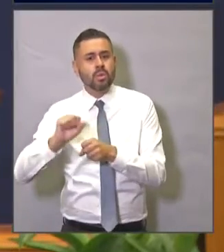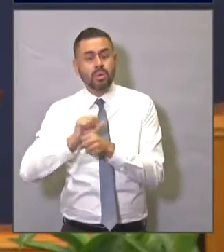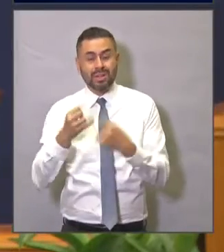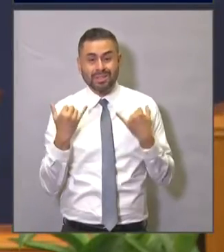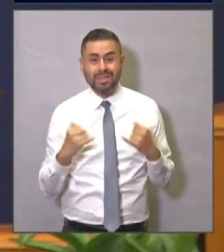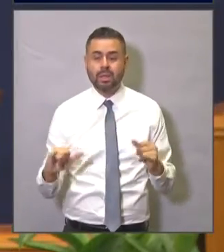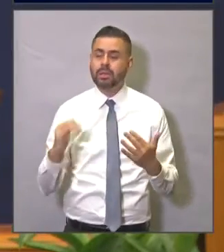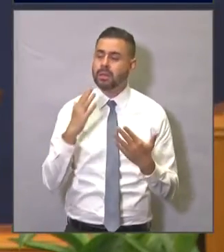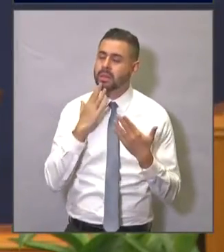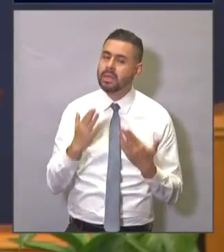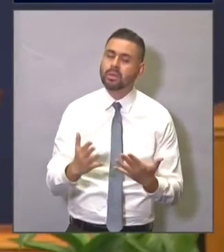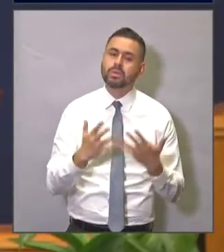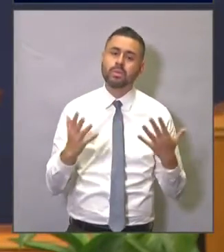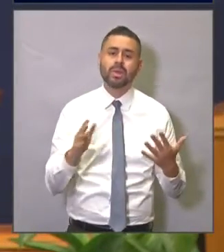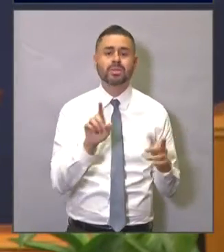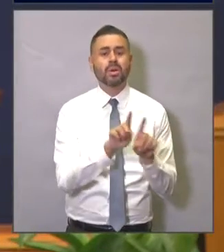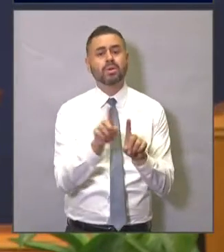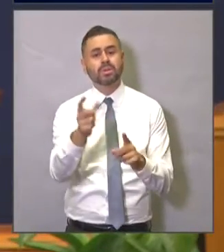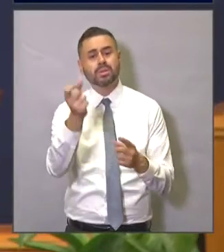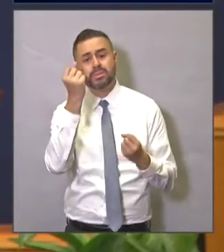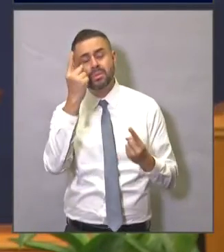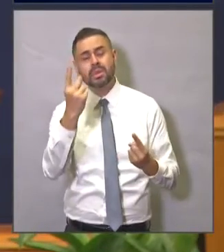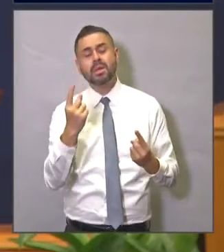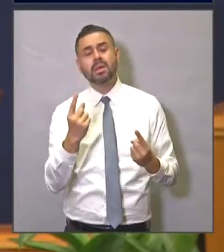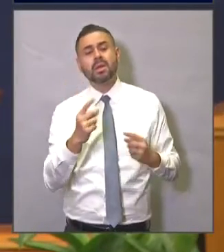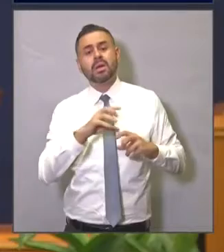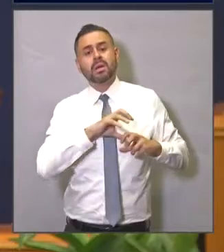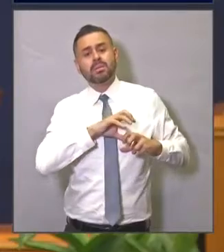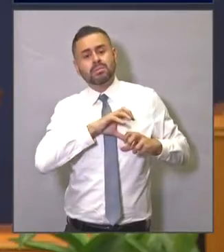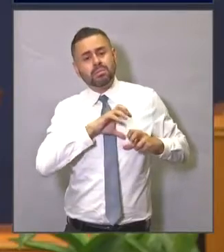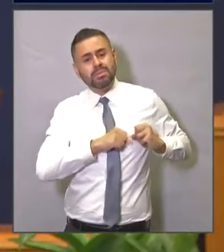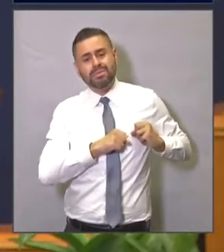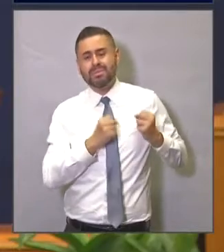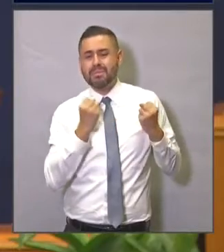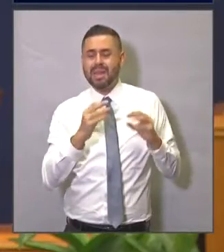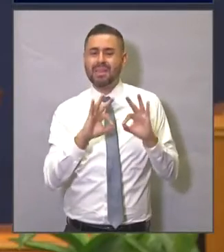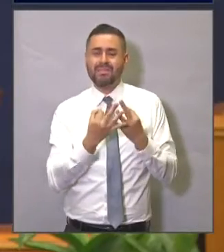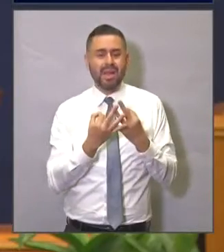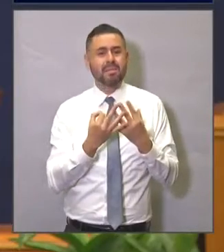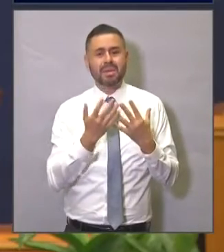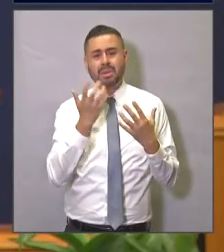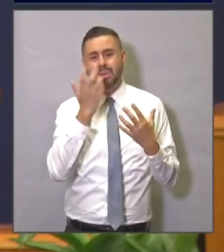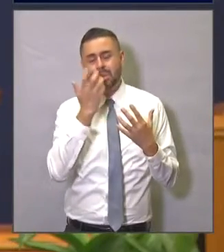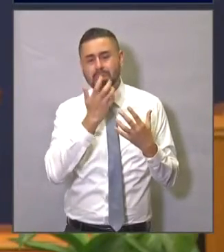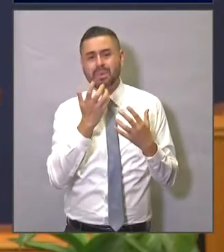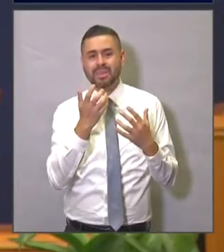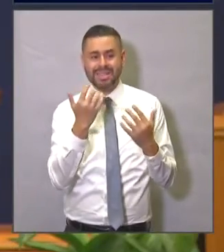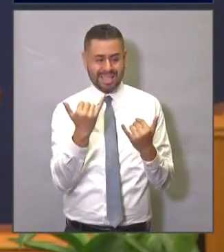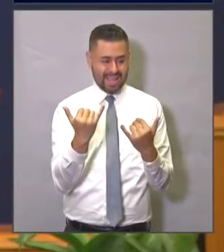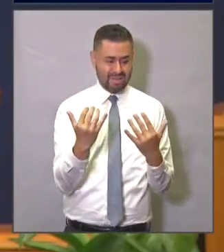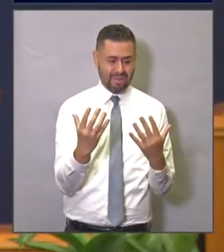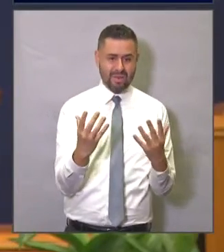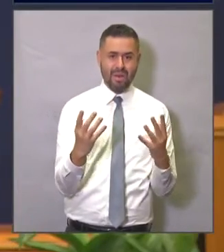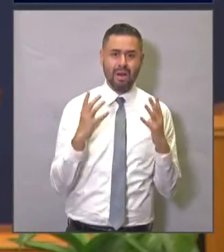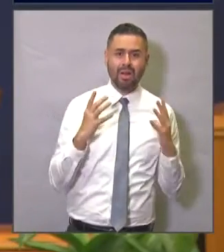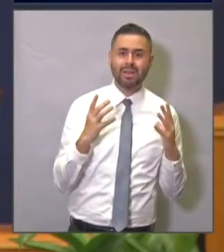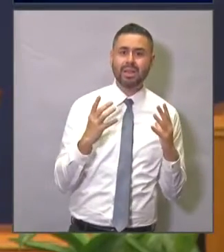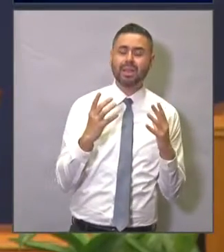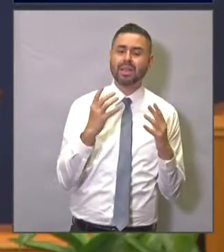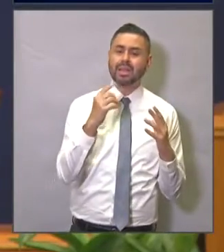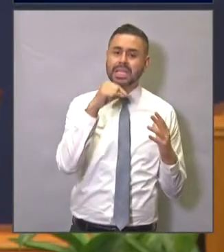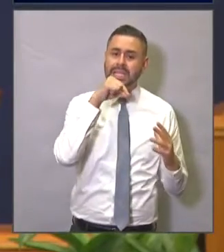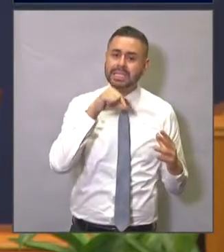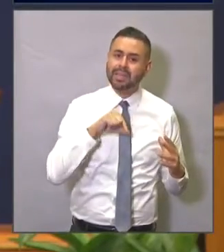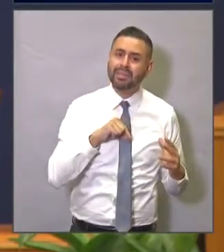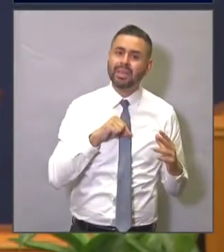to acknowledge the personal loss that many families are feeling at this time, facing a holiday and a new year with